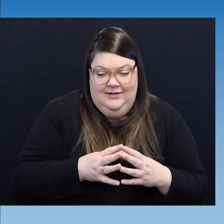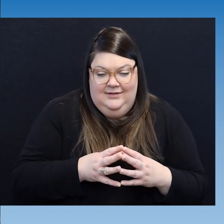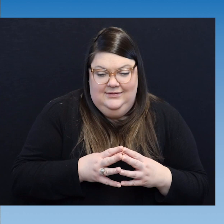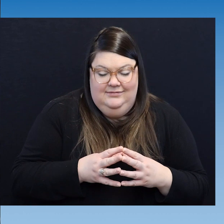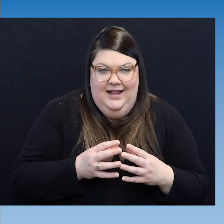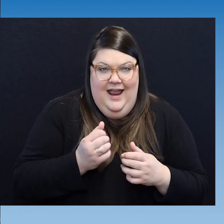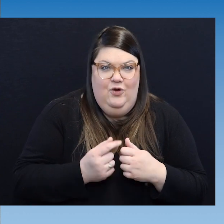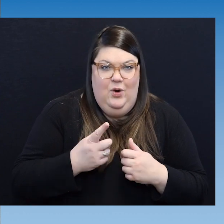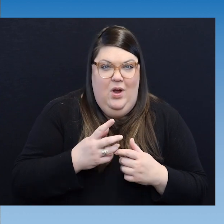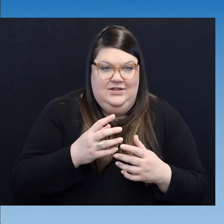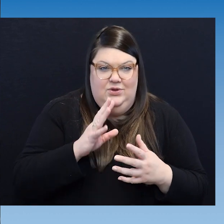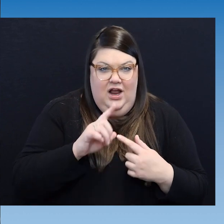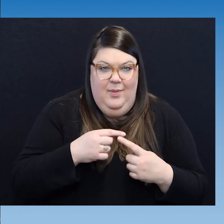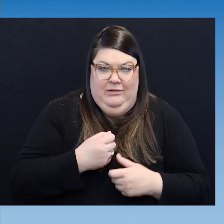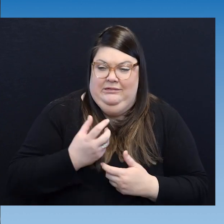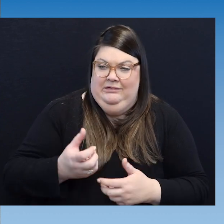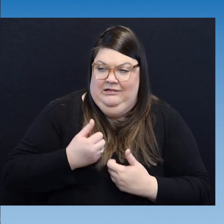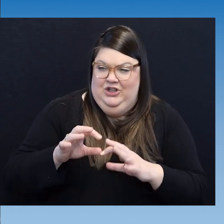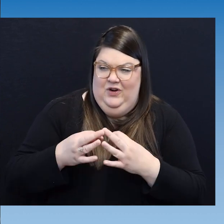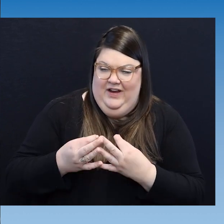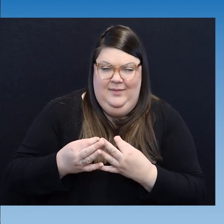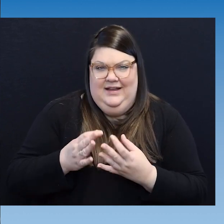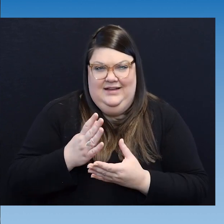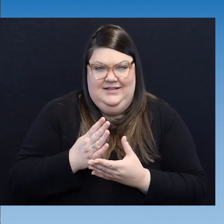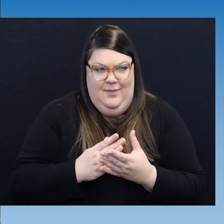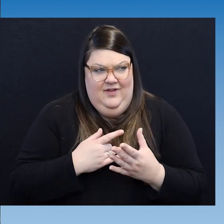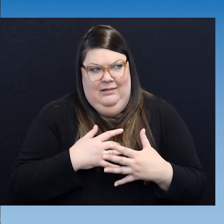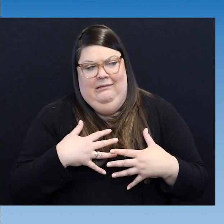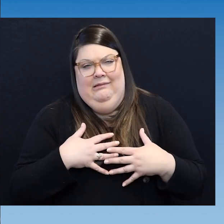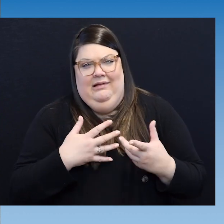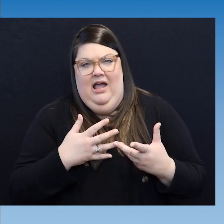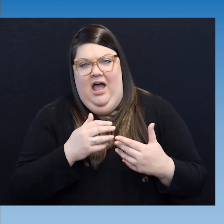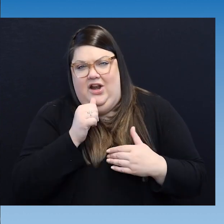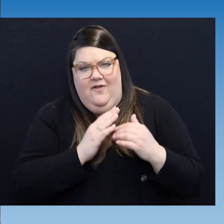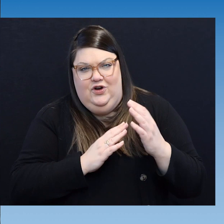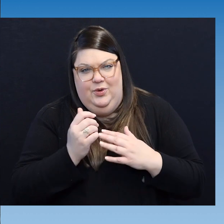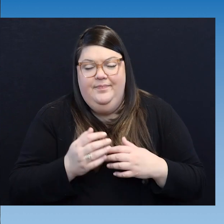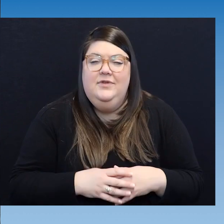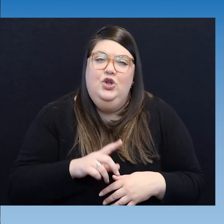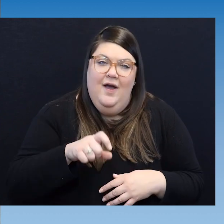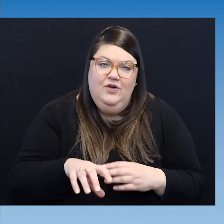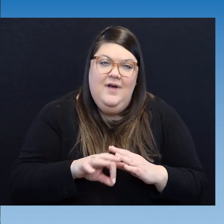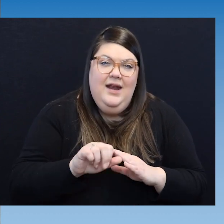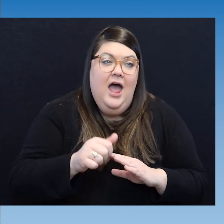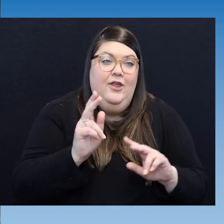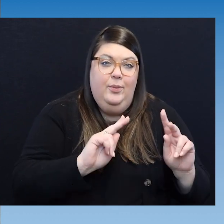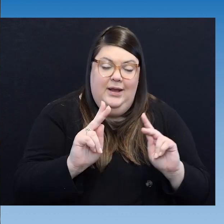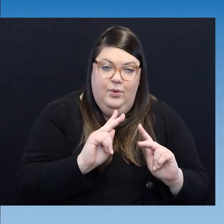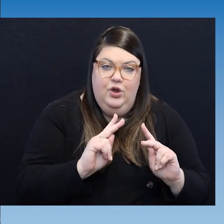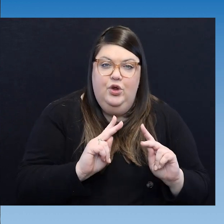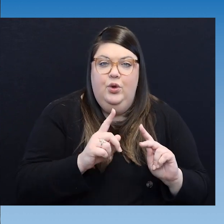that everybody wants to talk about. It's uncomfortable to some people. So you have to find other